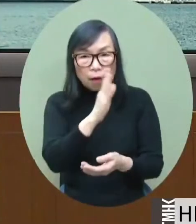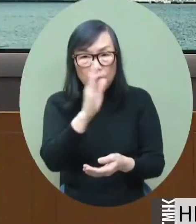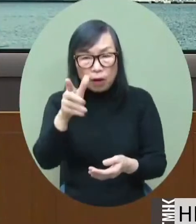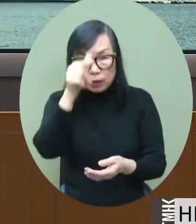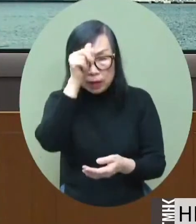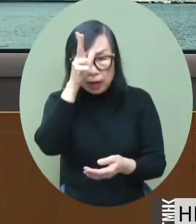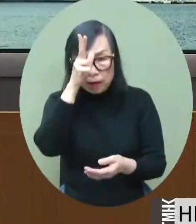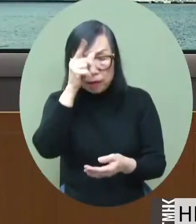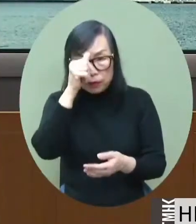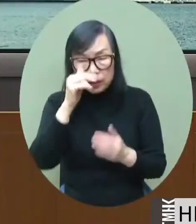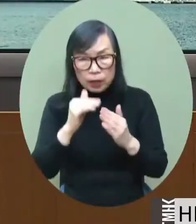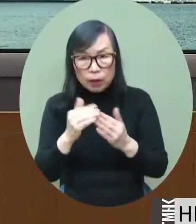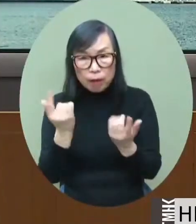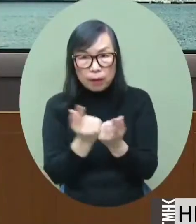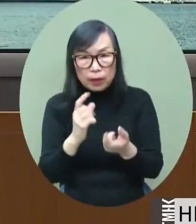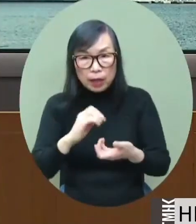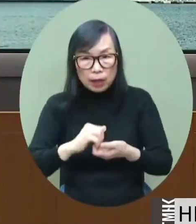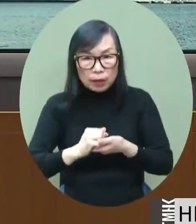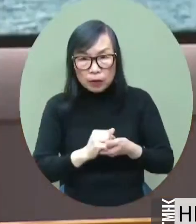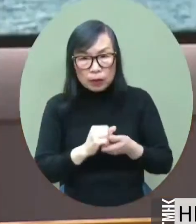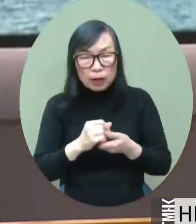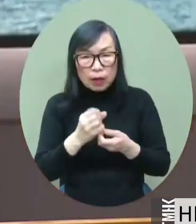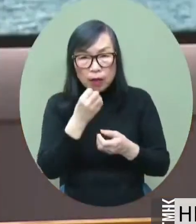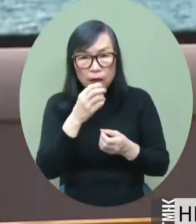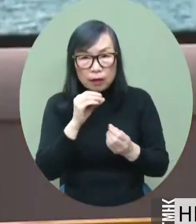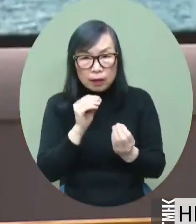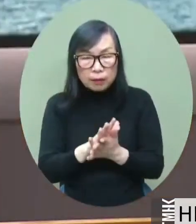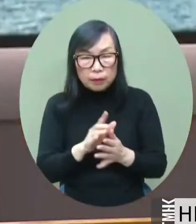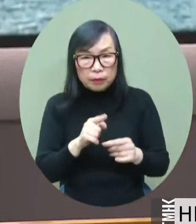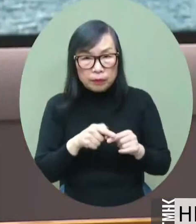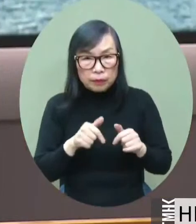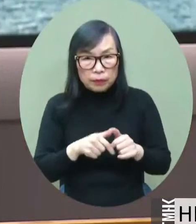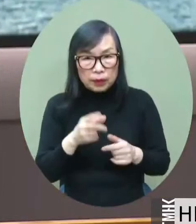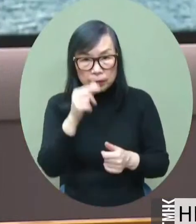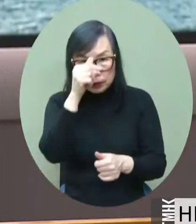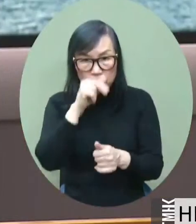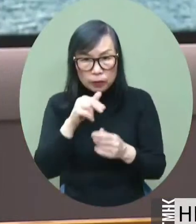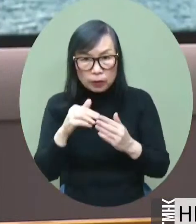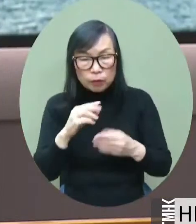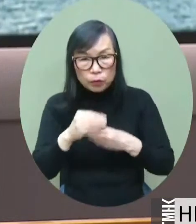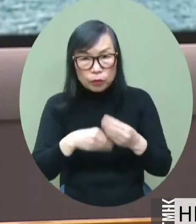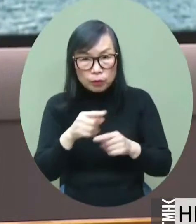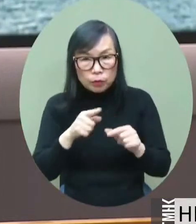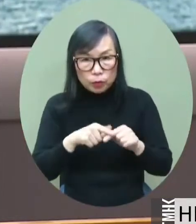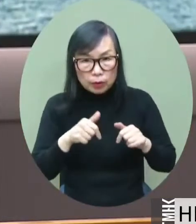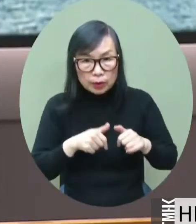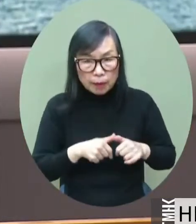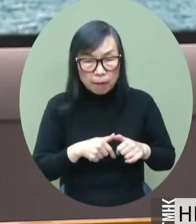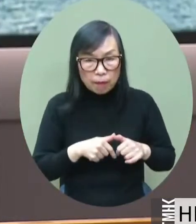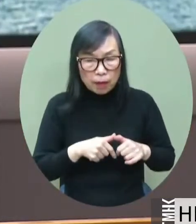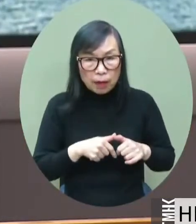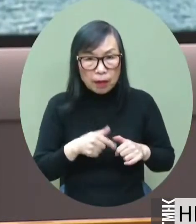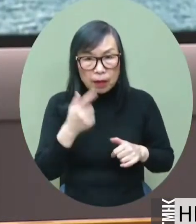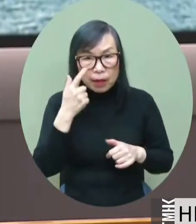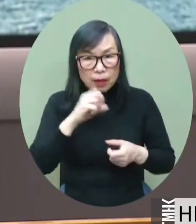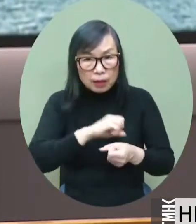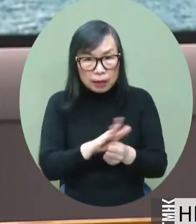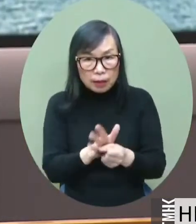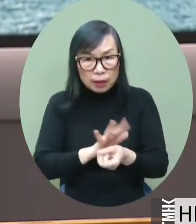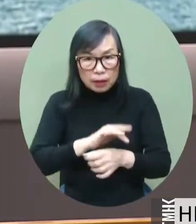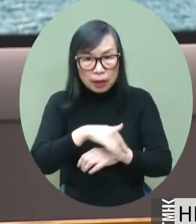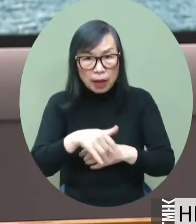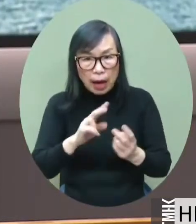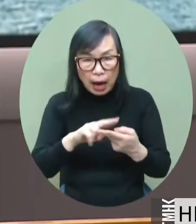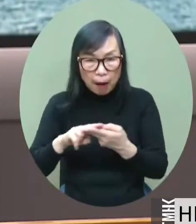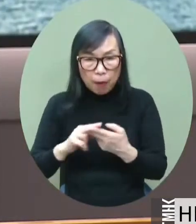1,169 confirmed cases being treated at public hospital, Hospital North Lantau, Hospital Infection Control Center, HA Infectious